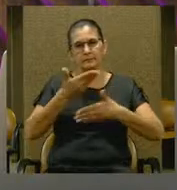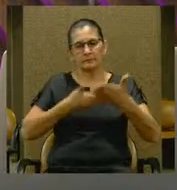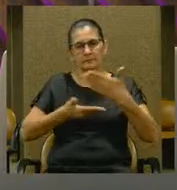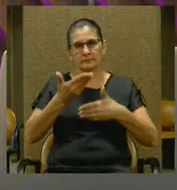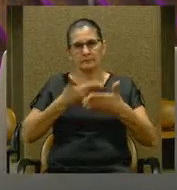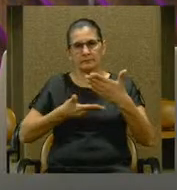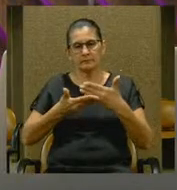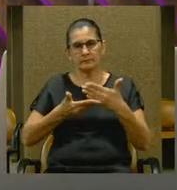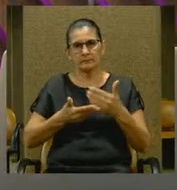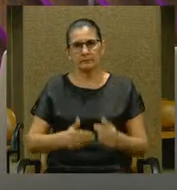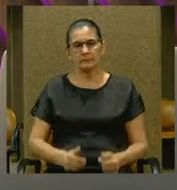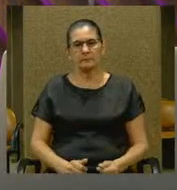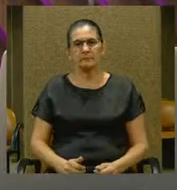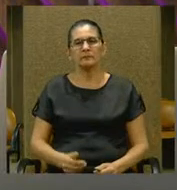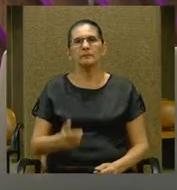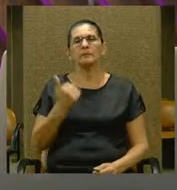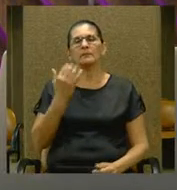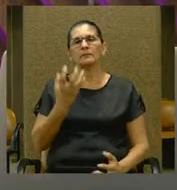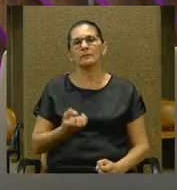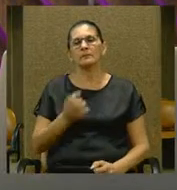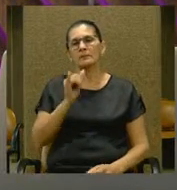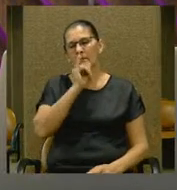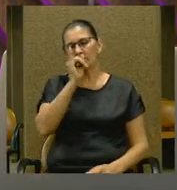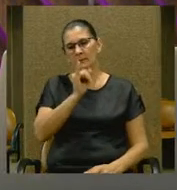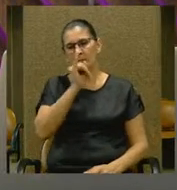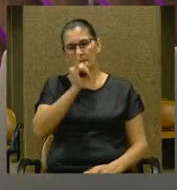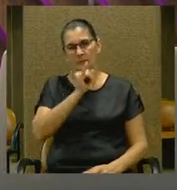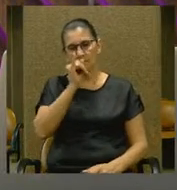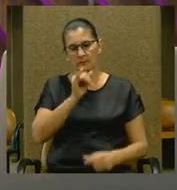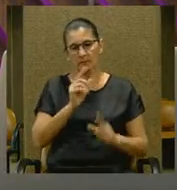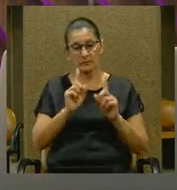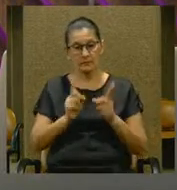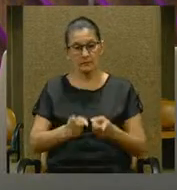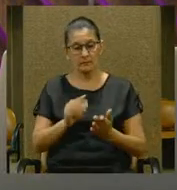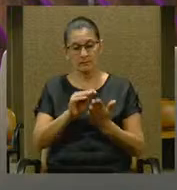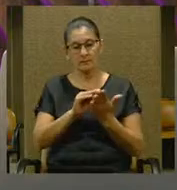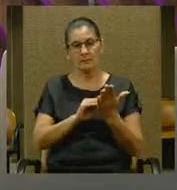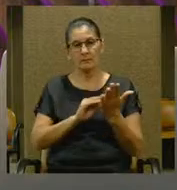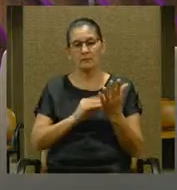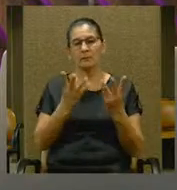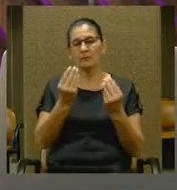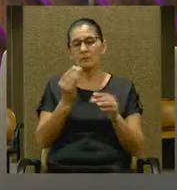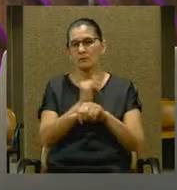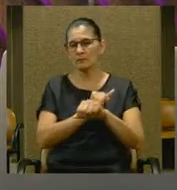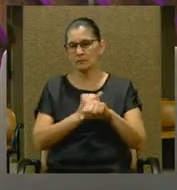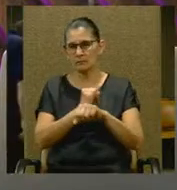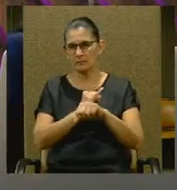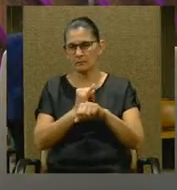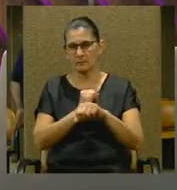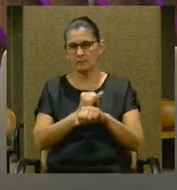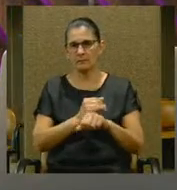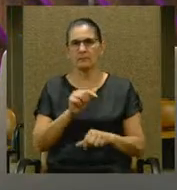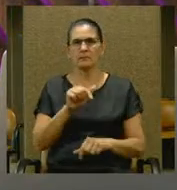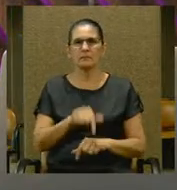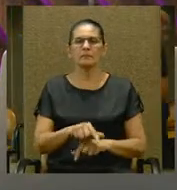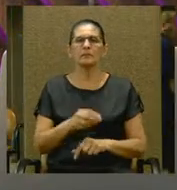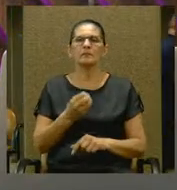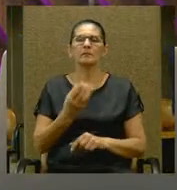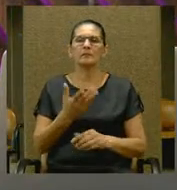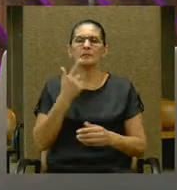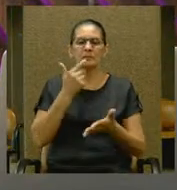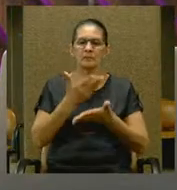the decentralization of the contributions. Also, we have many institutions